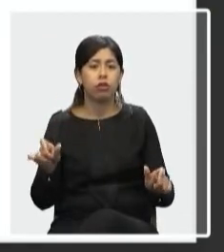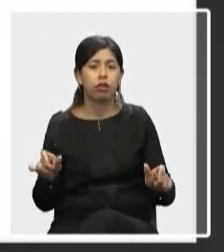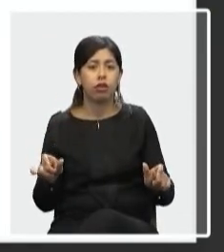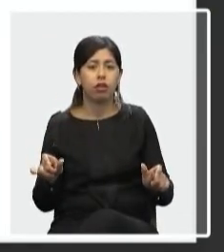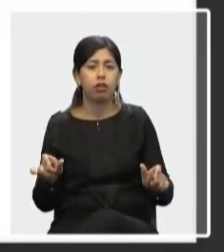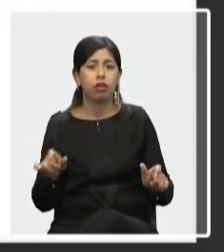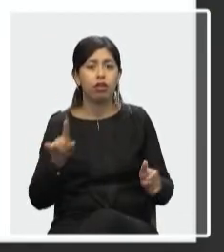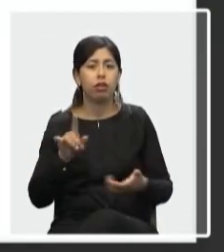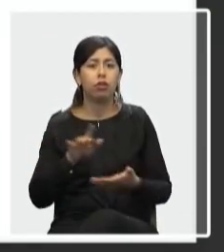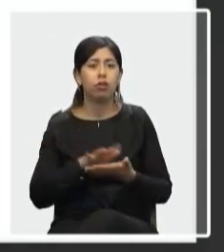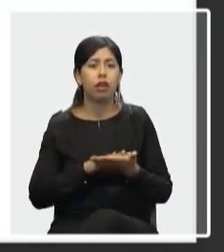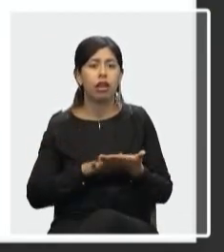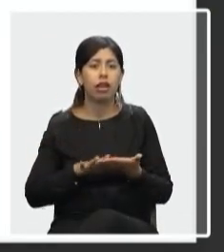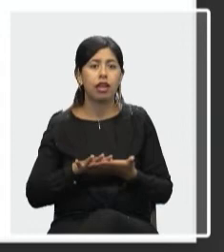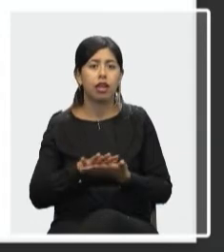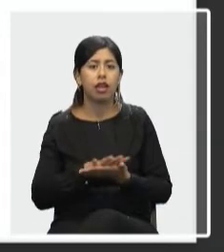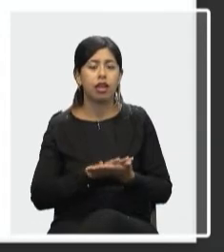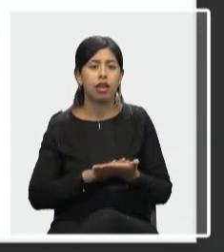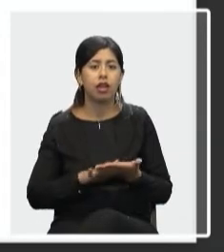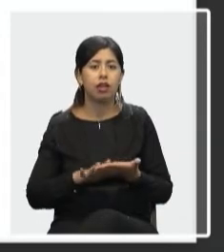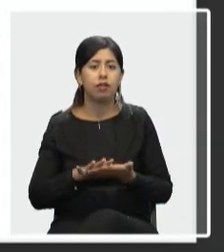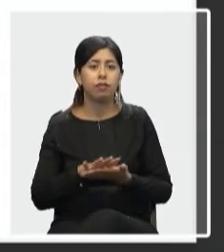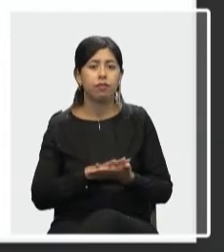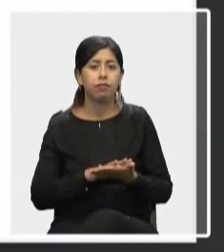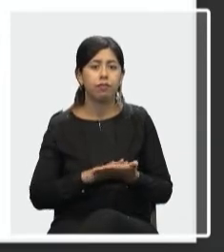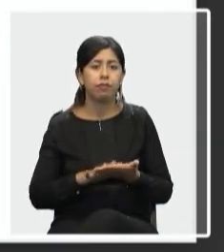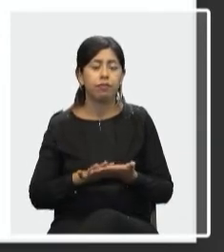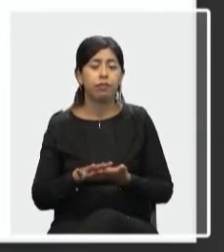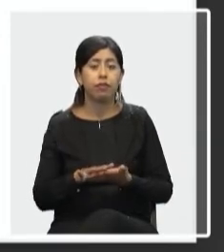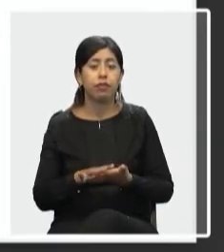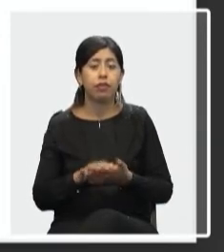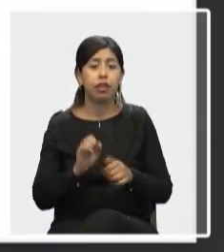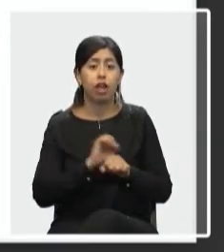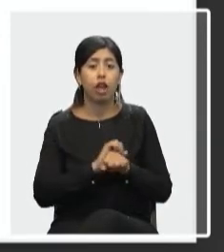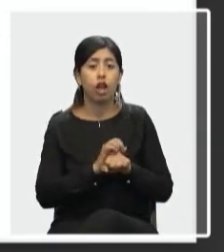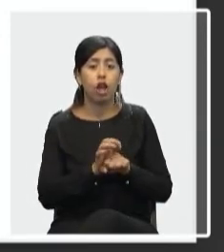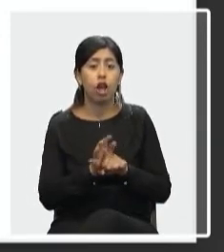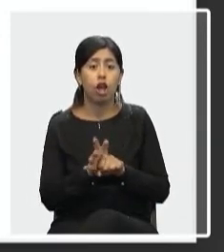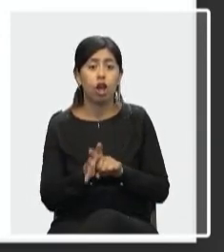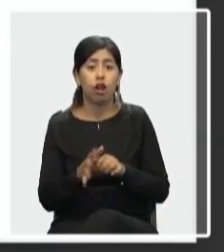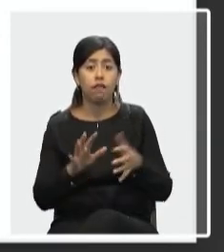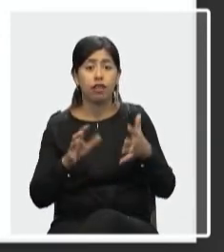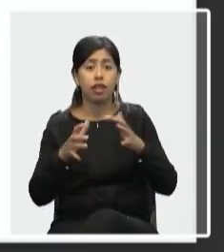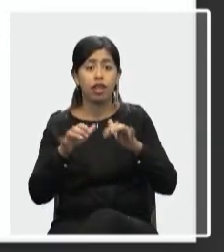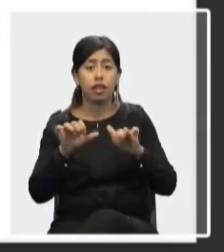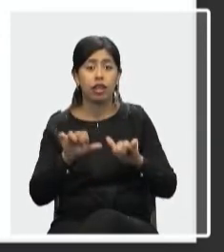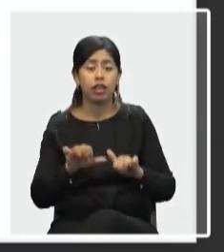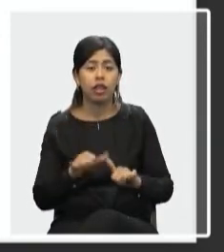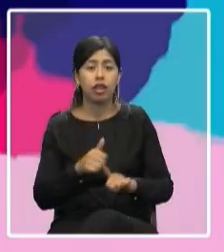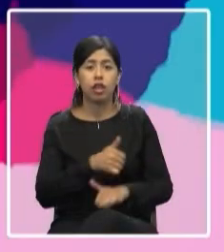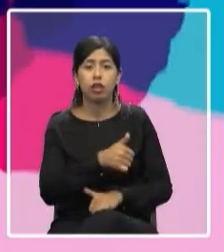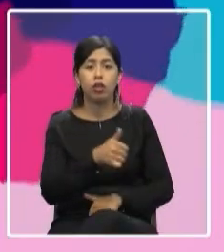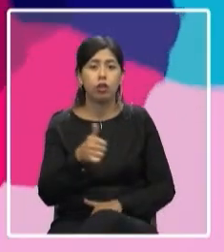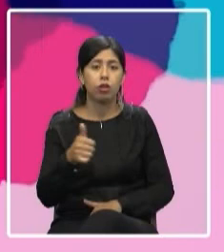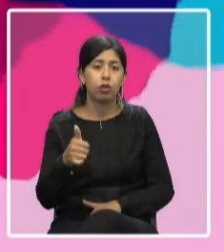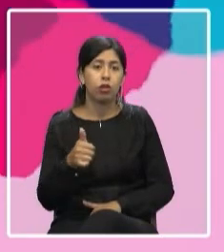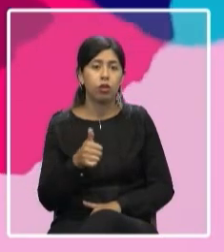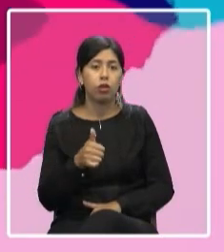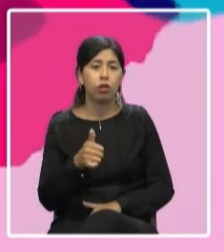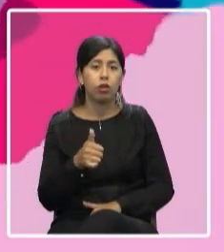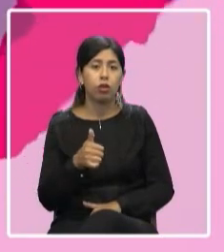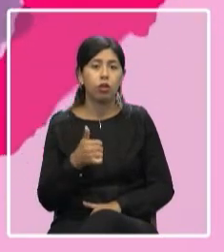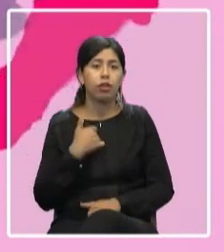During the COVID crisis, you're all aware of the rise of telepresence. So what do I mean by telepresence? Telepresence is a term that actually came out of deep sea